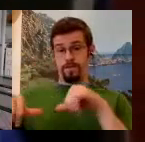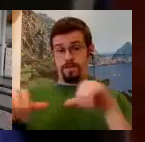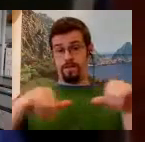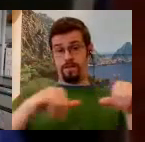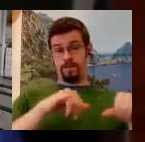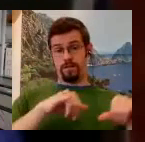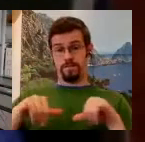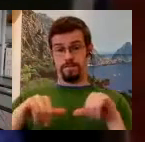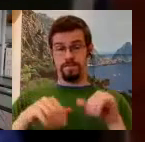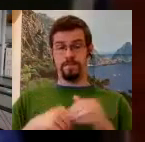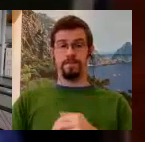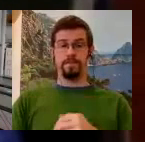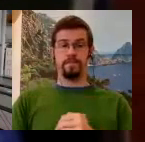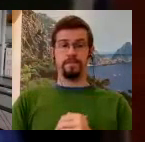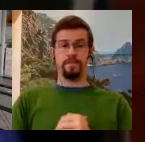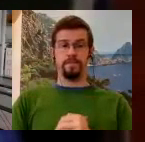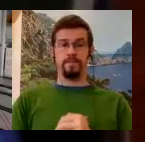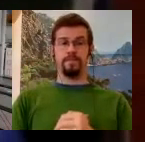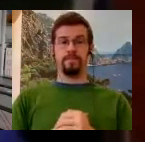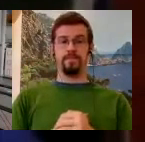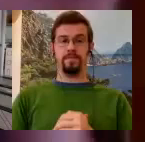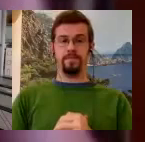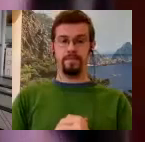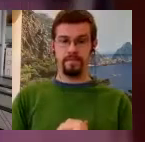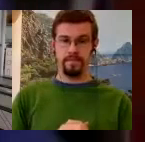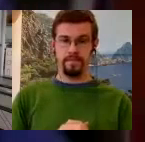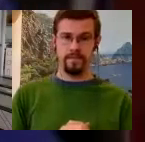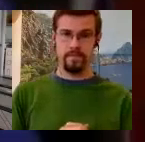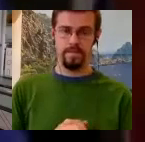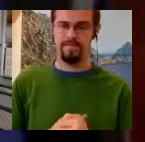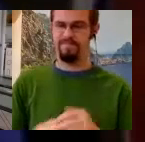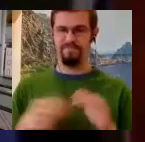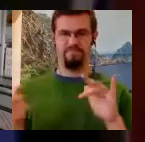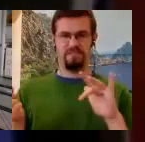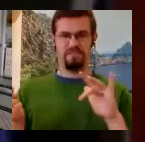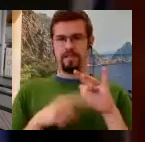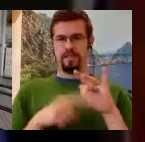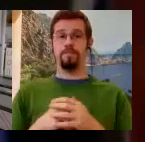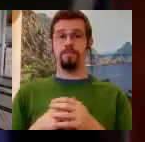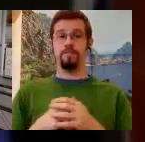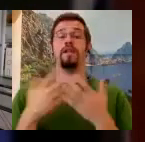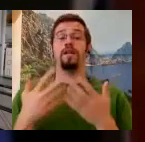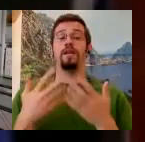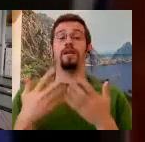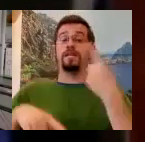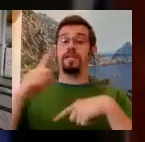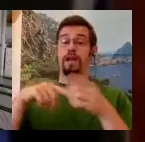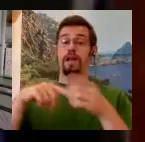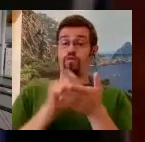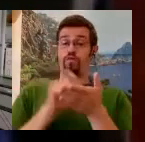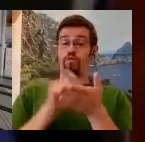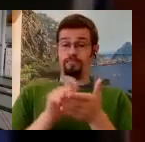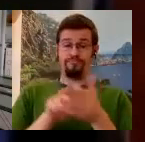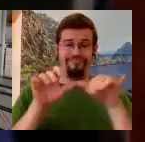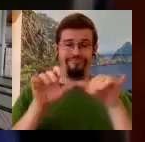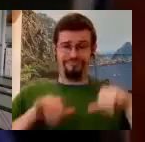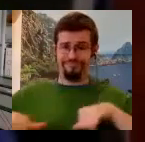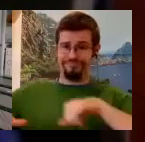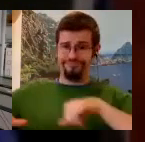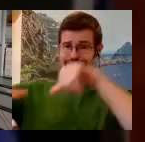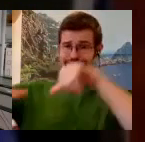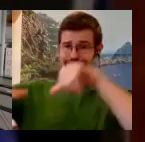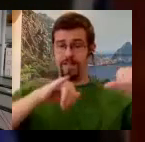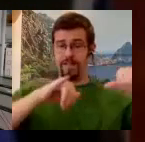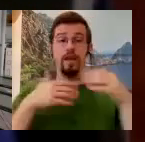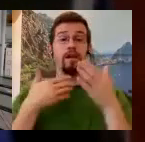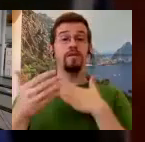Let me just get right to it. Signwriting is universal. Every sign language that we've